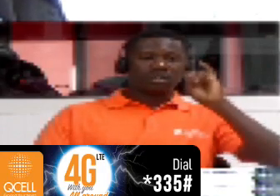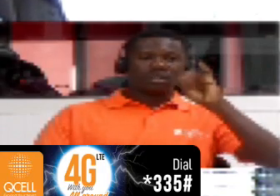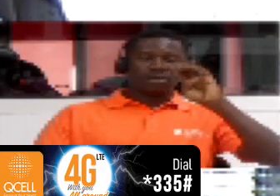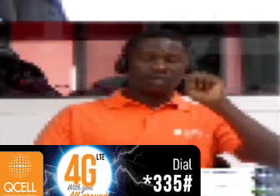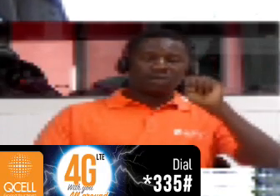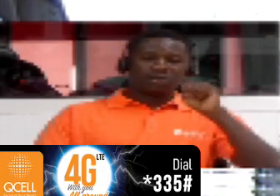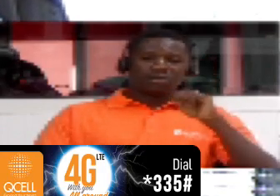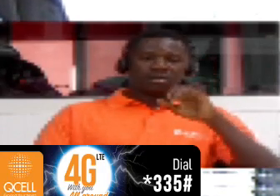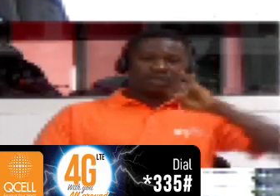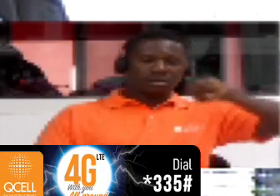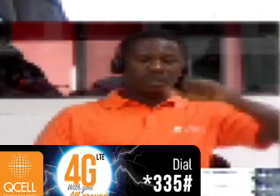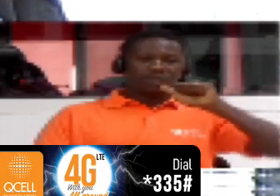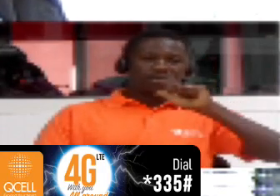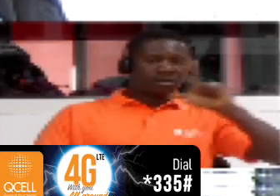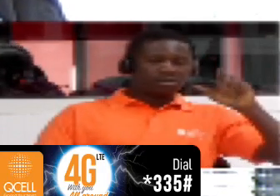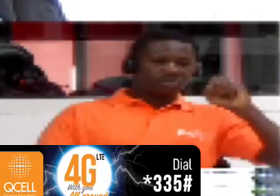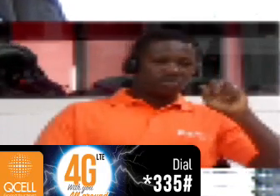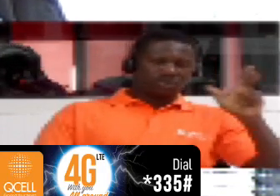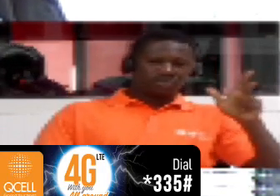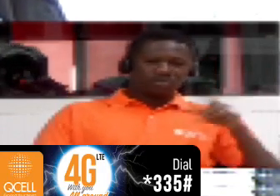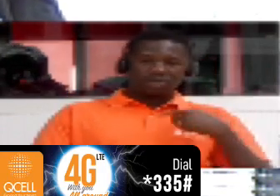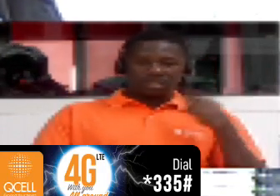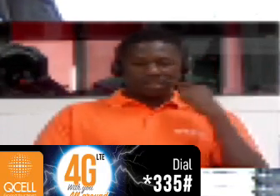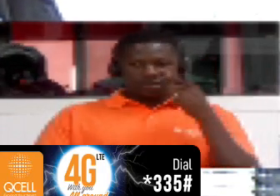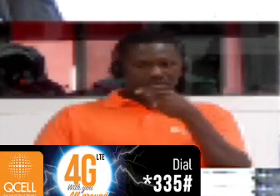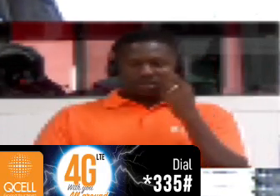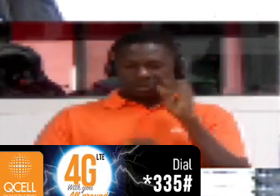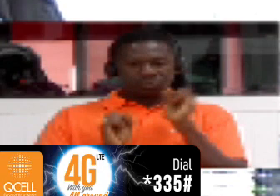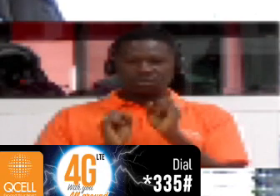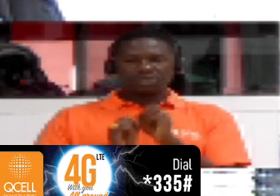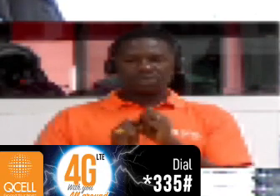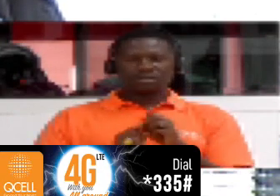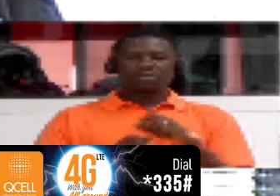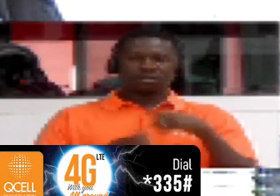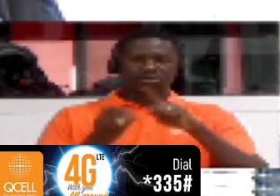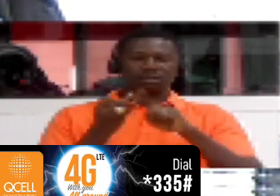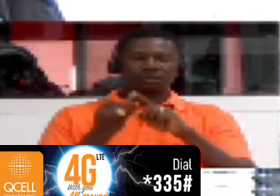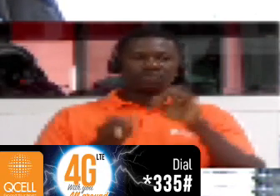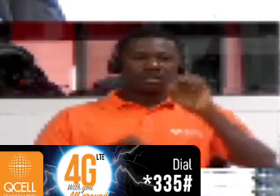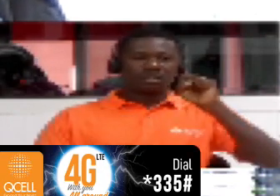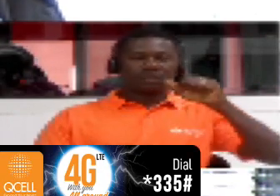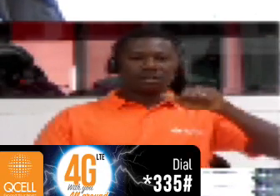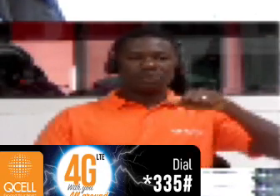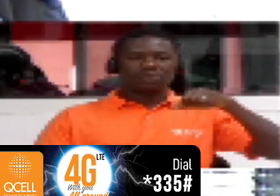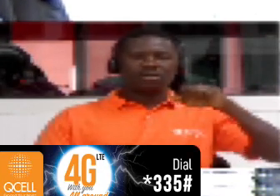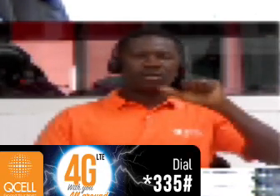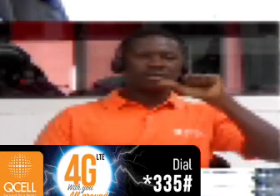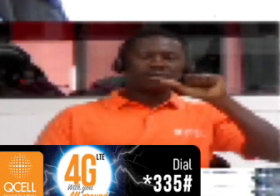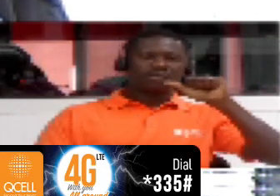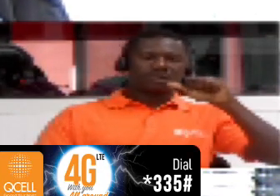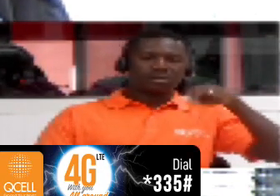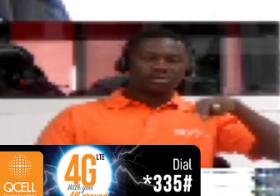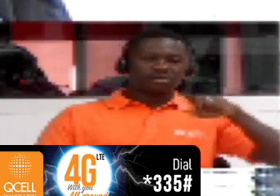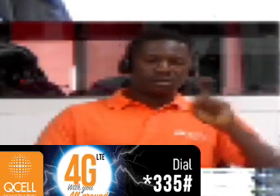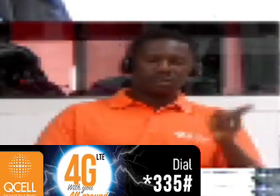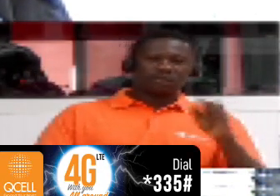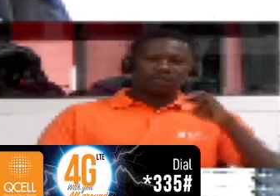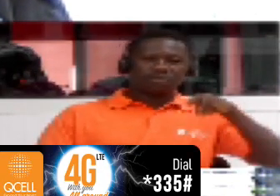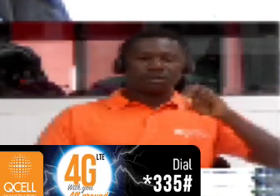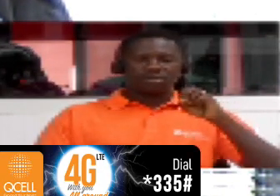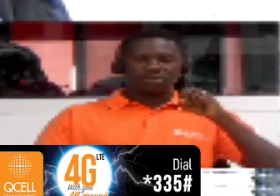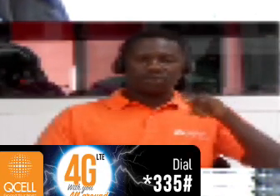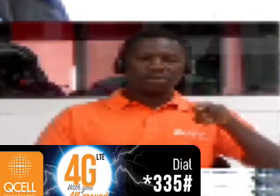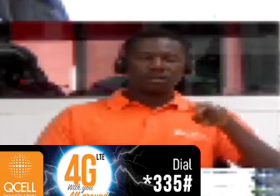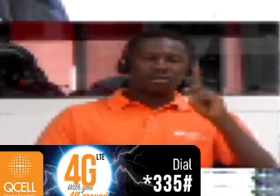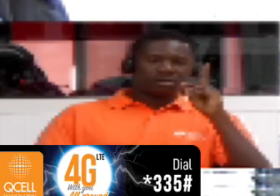he did not come that day. I did not see him. Sankoria fanang manna. Sorry, Sammendi. Sammendi also did not come turn